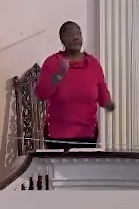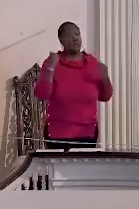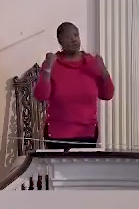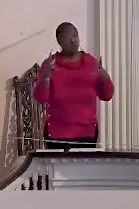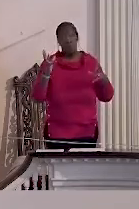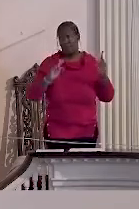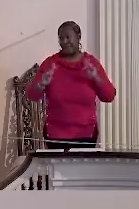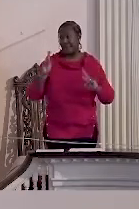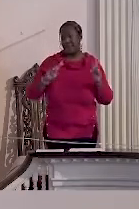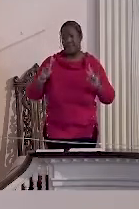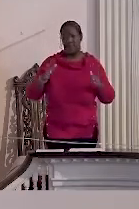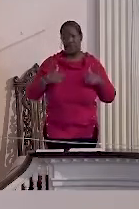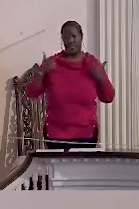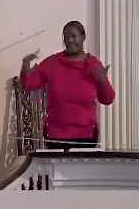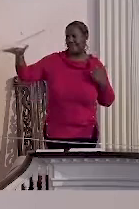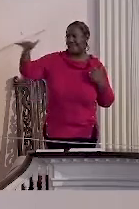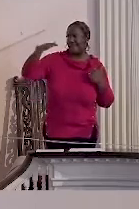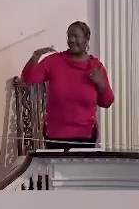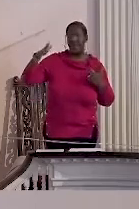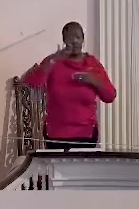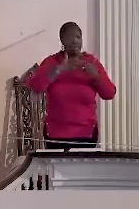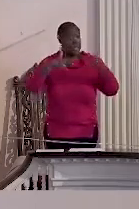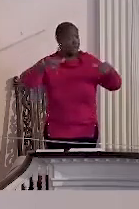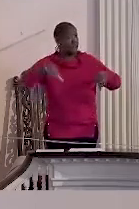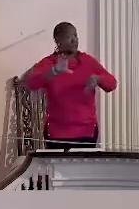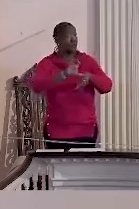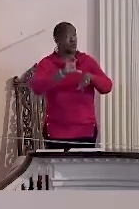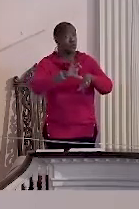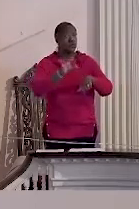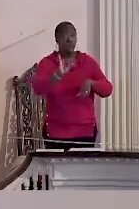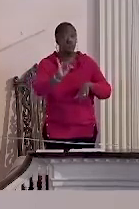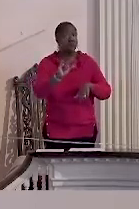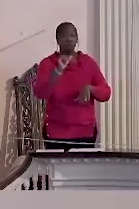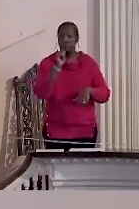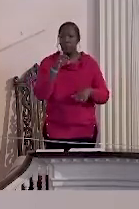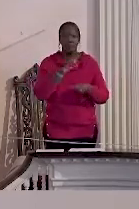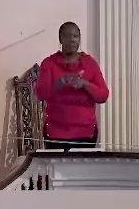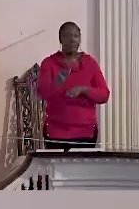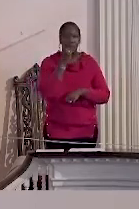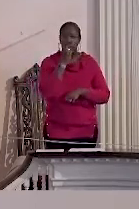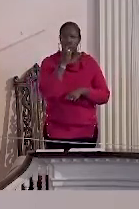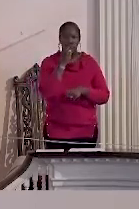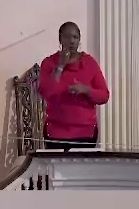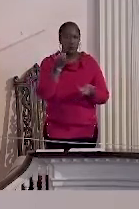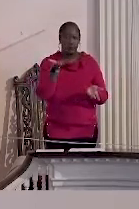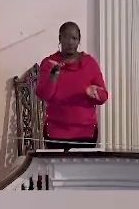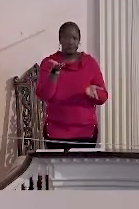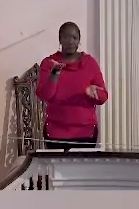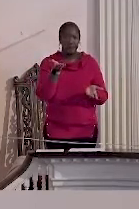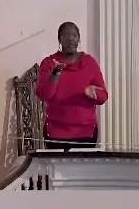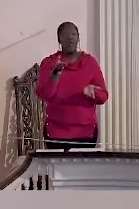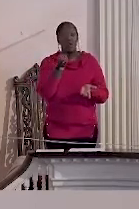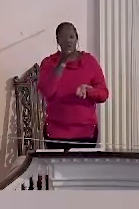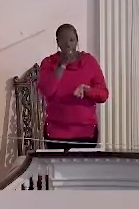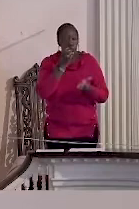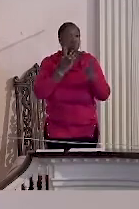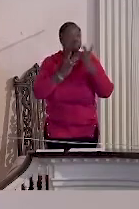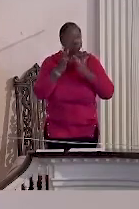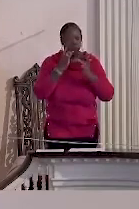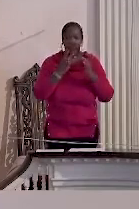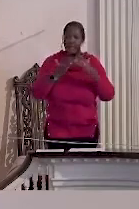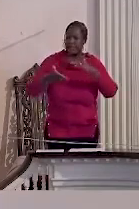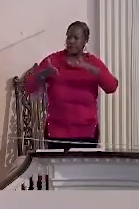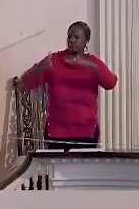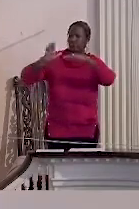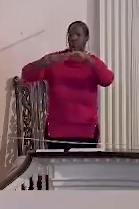in our area and some in our church community do not have enough to eat. Food scarcity has risen greatly